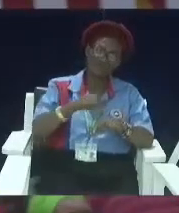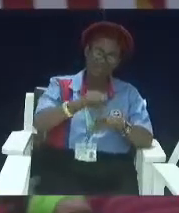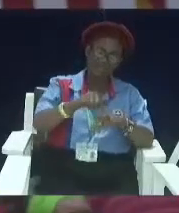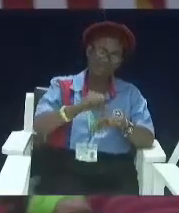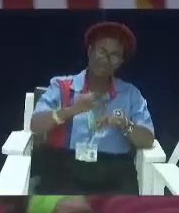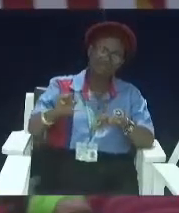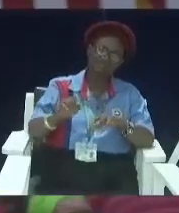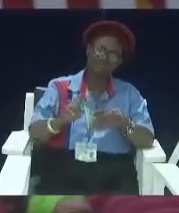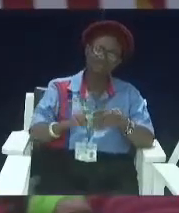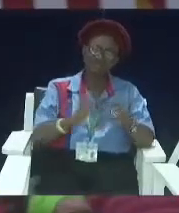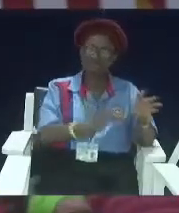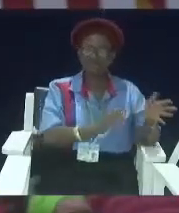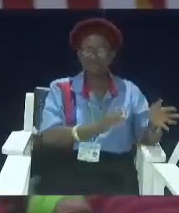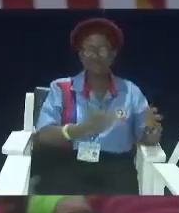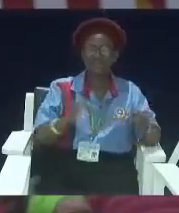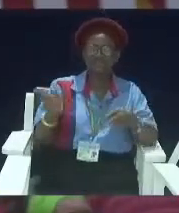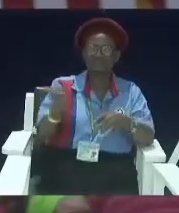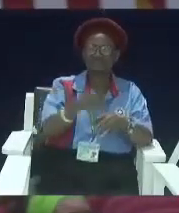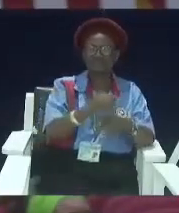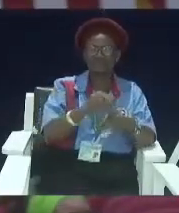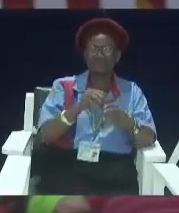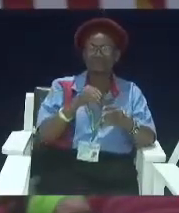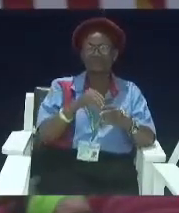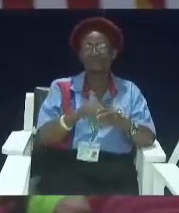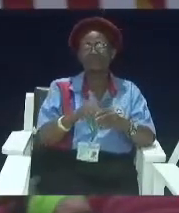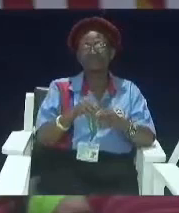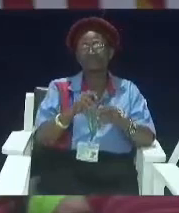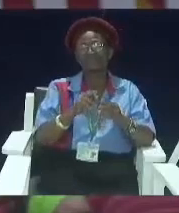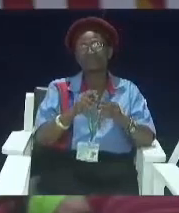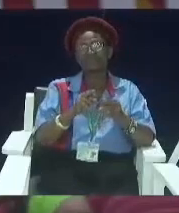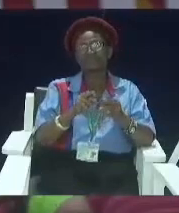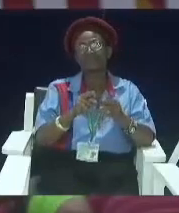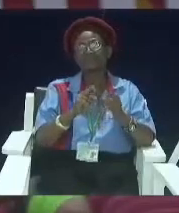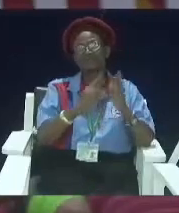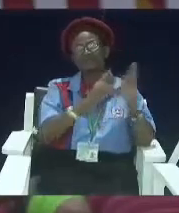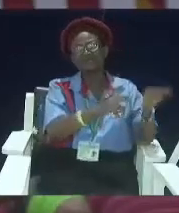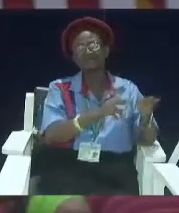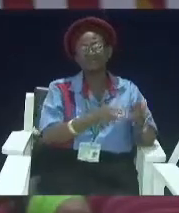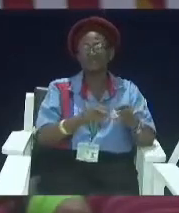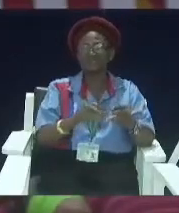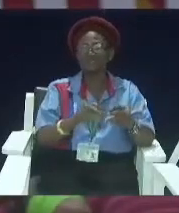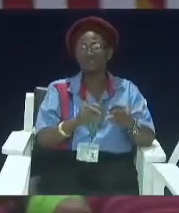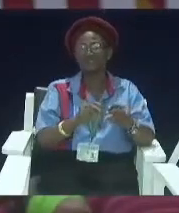It will prepare you in readiness for tomorrow.